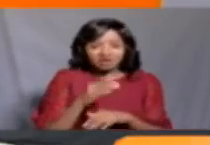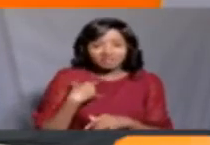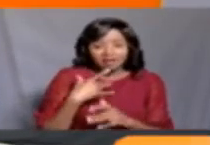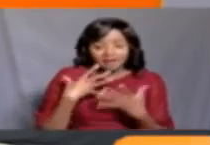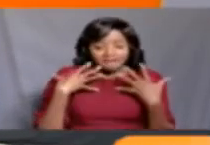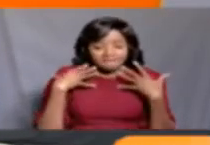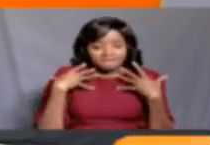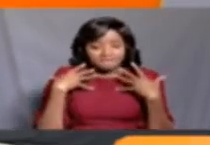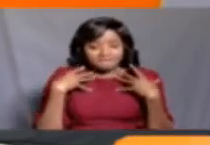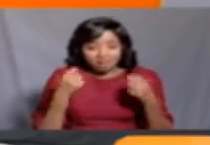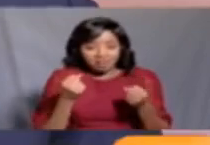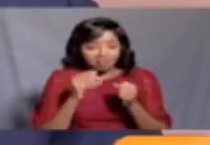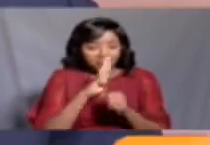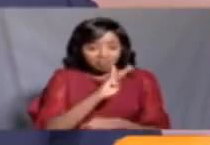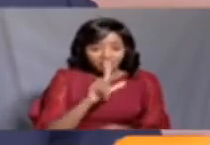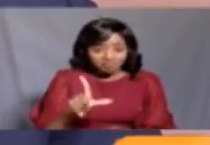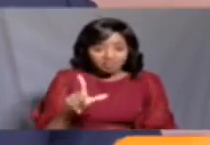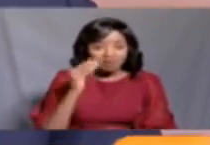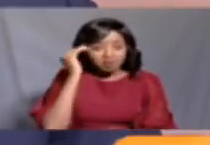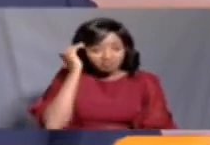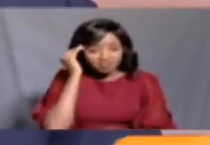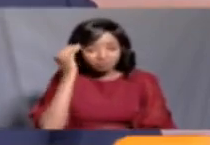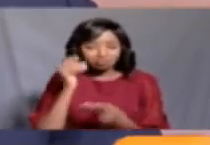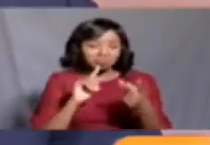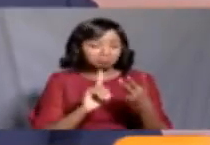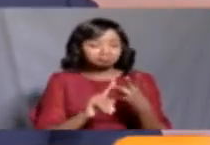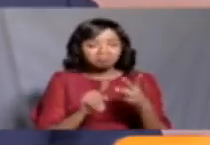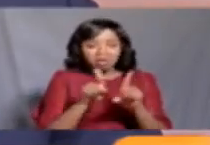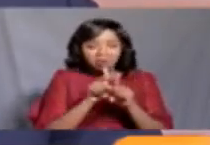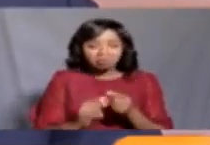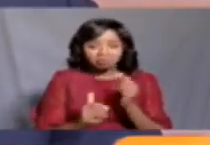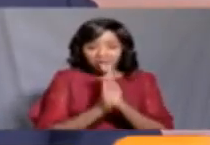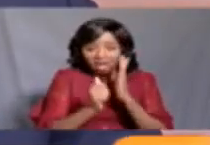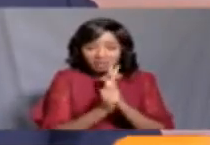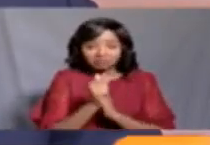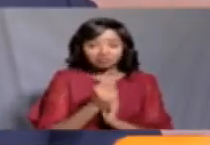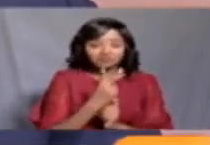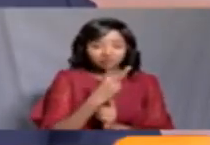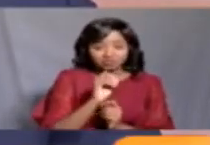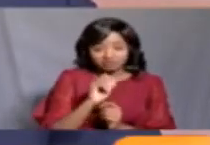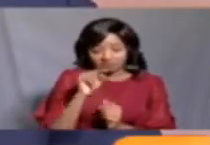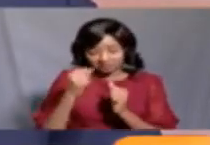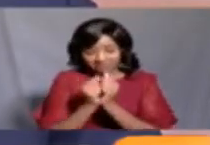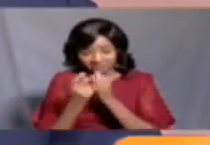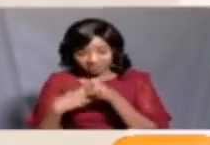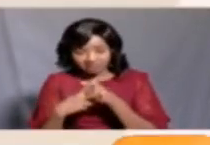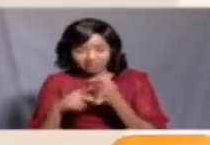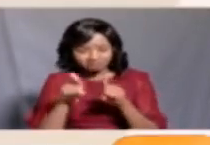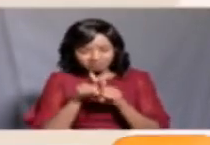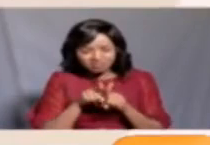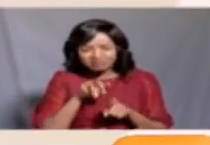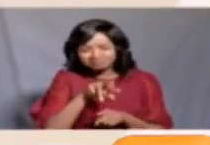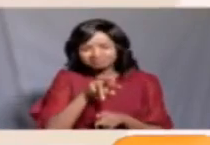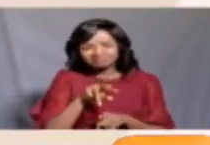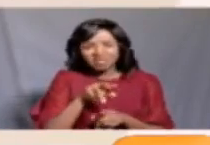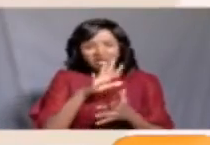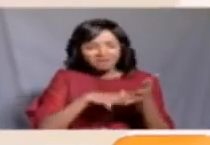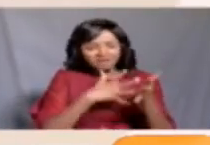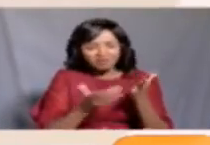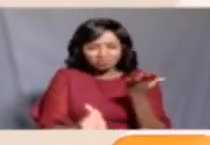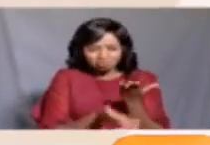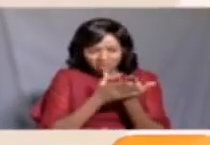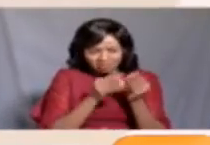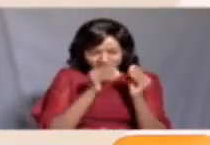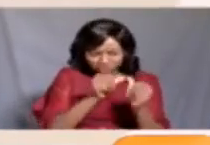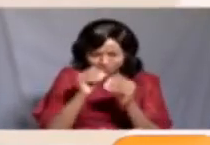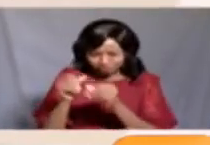have the Counselors and Psychologists Act of 2014. You also have the Mental Health Policy, which are national frameworks, which will actually help us deal with mental health